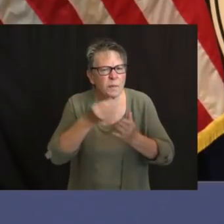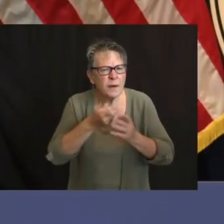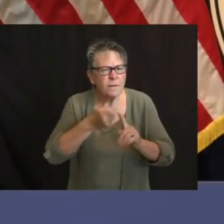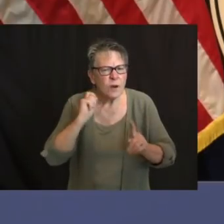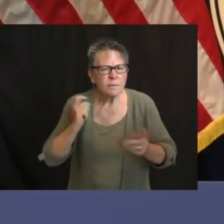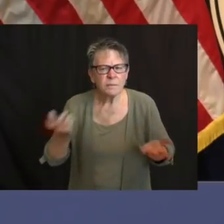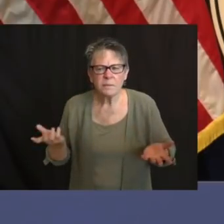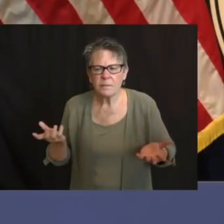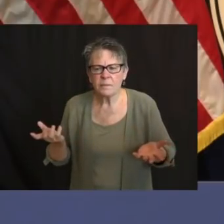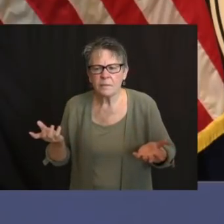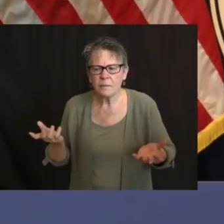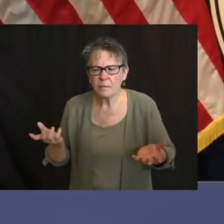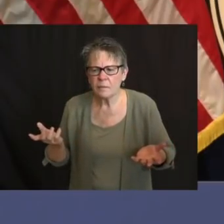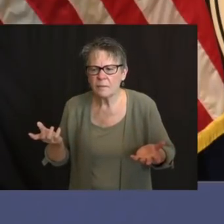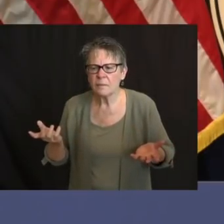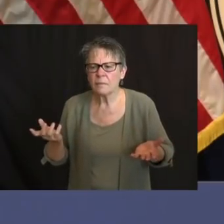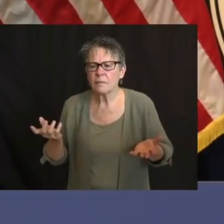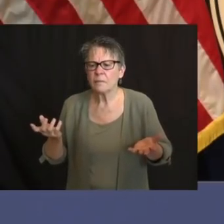need? Thank you.